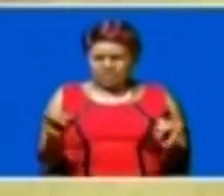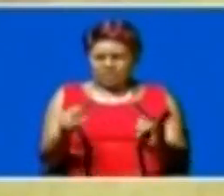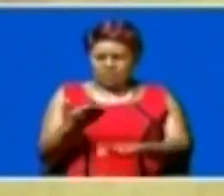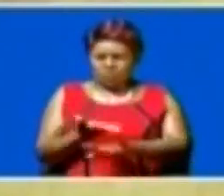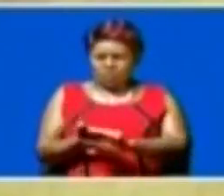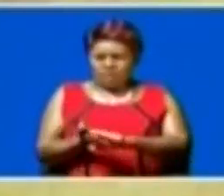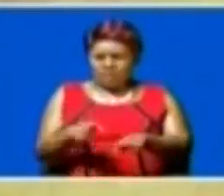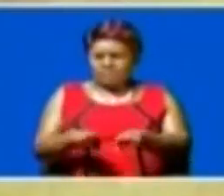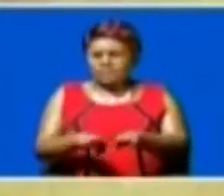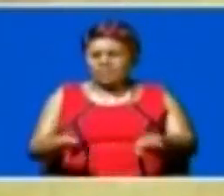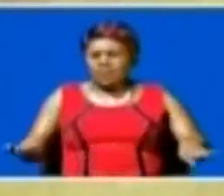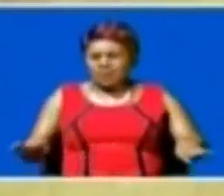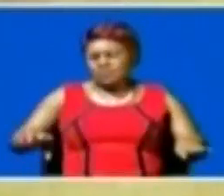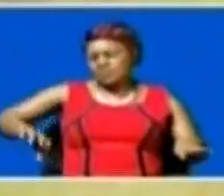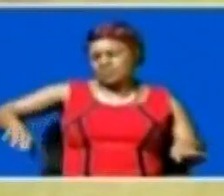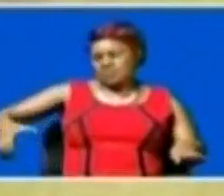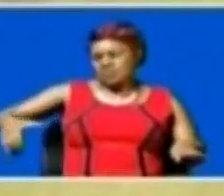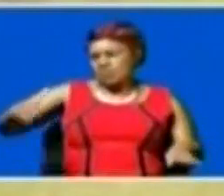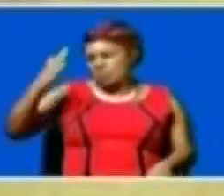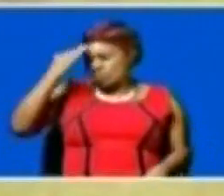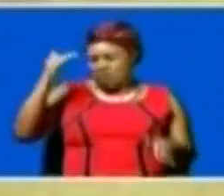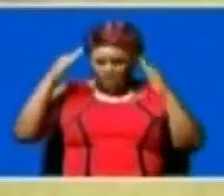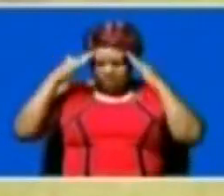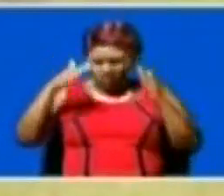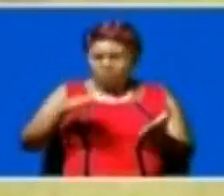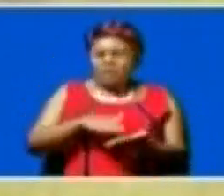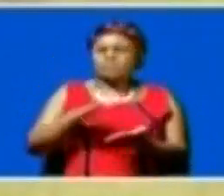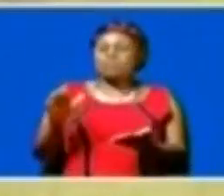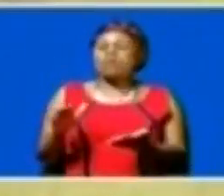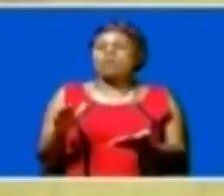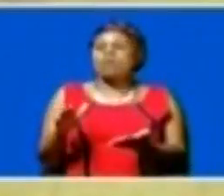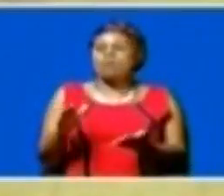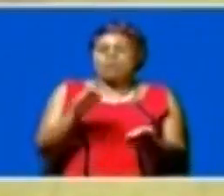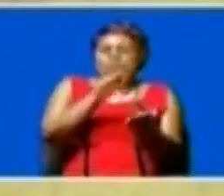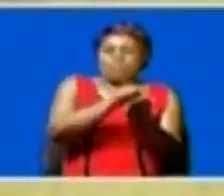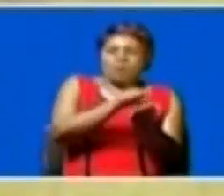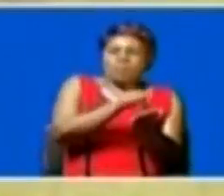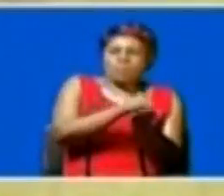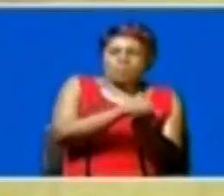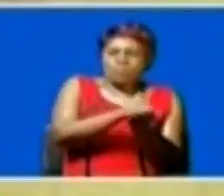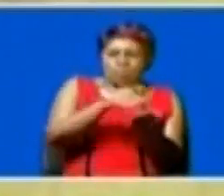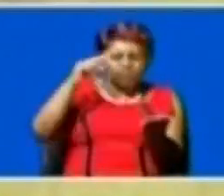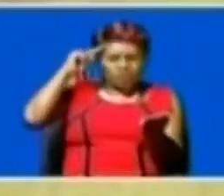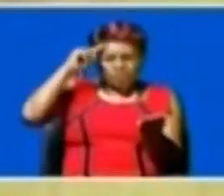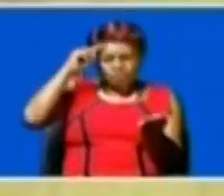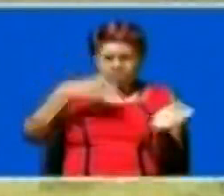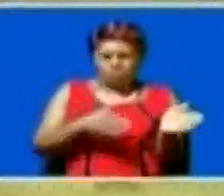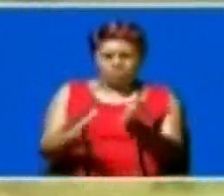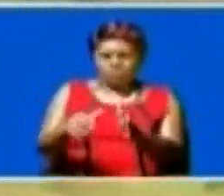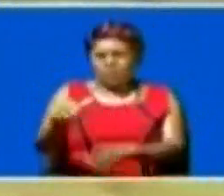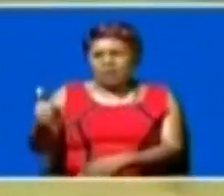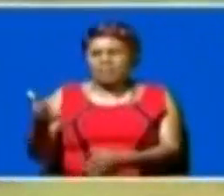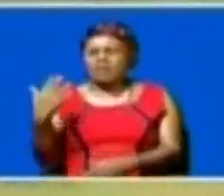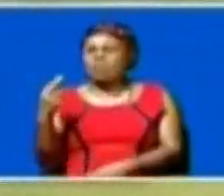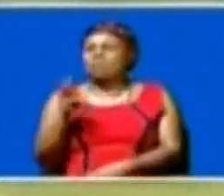riparian zones of rivers in the city, why not concentrate some of that energy on preservation of actual sources of rivers and other